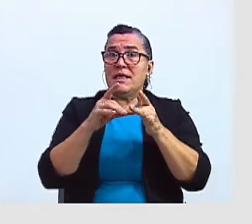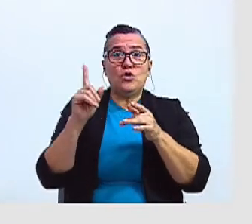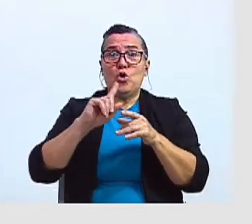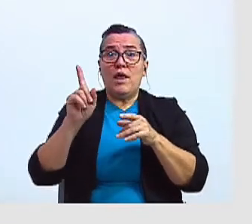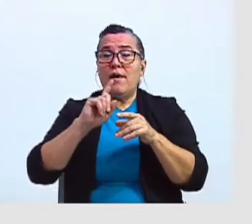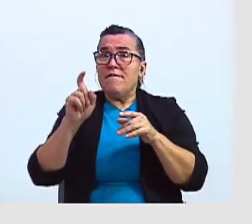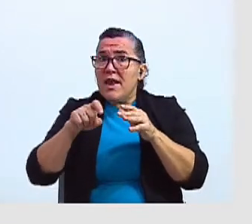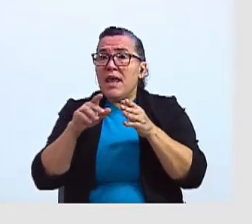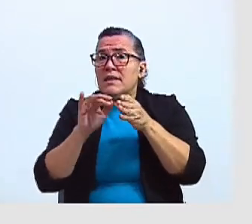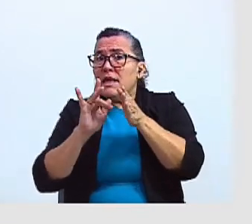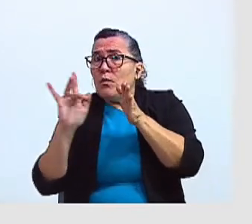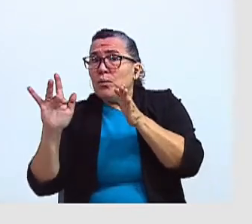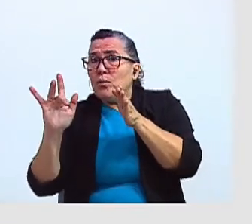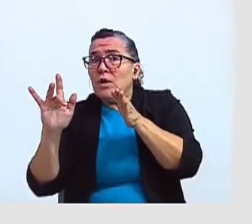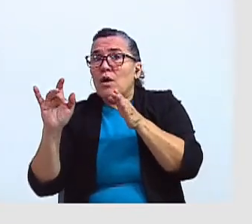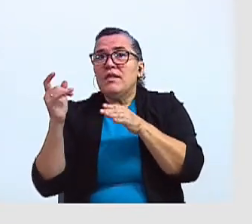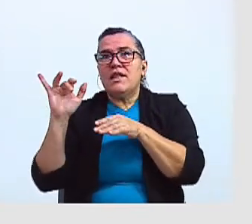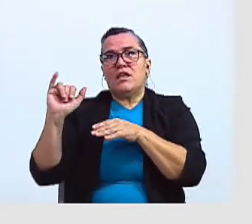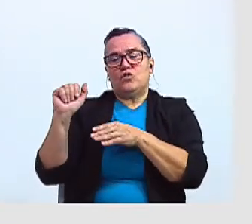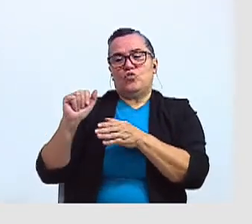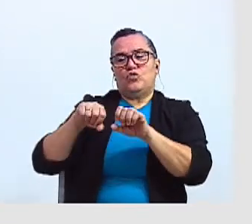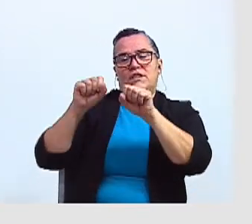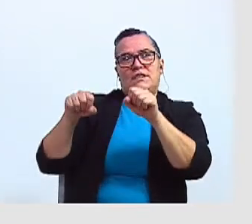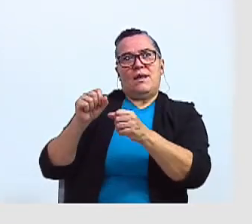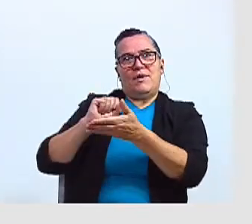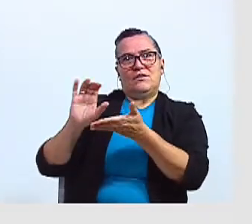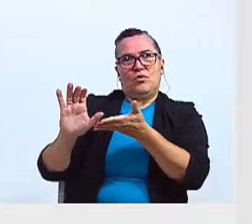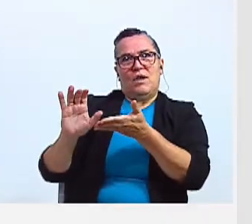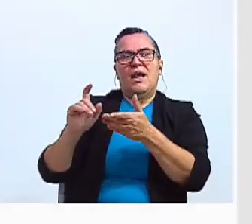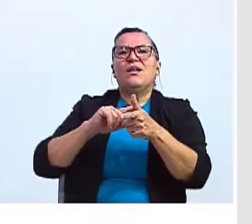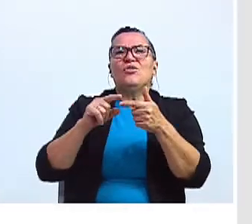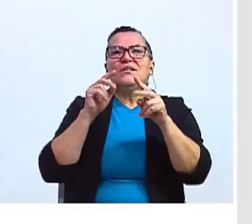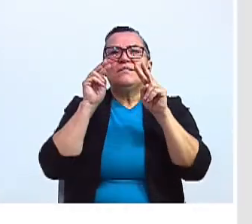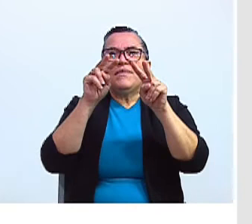school system. Okay, so let's see your answers.